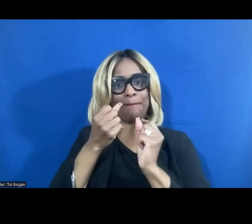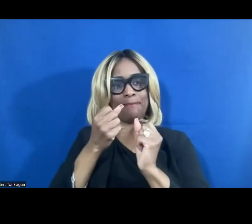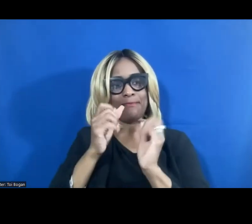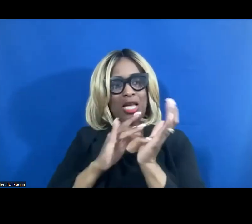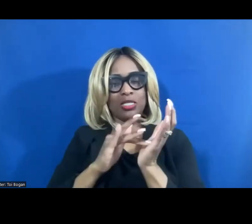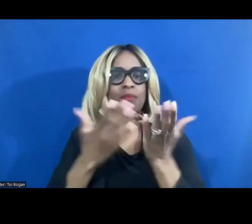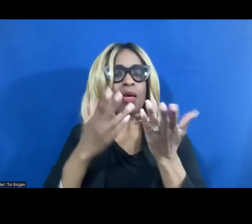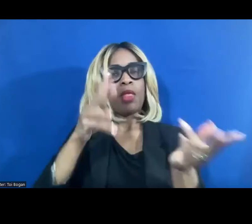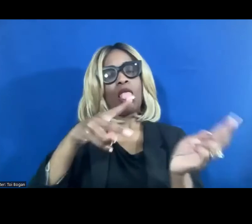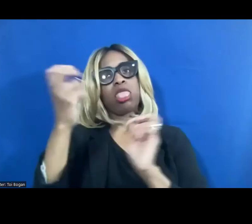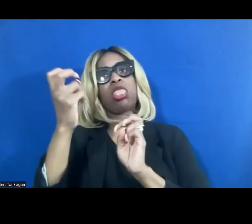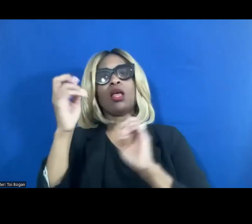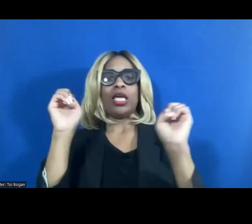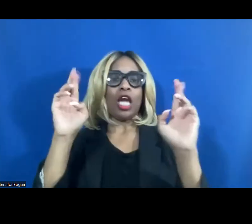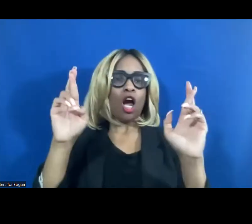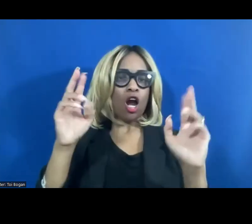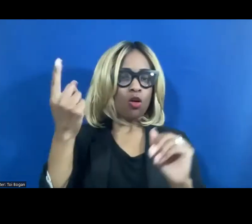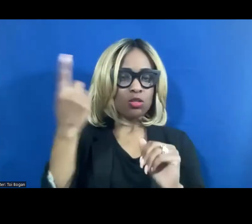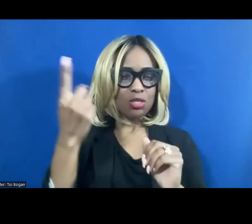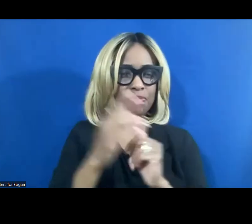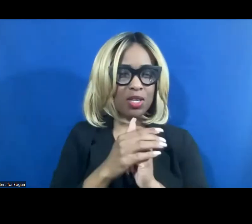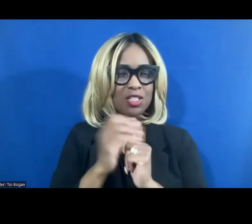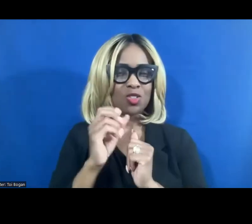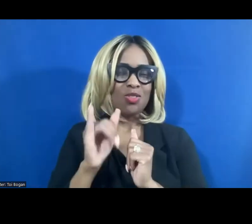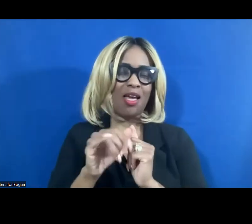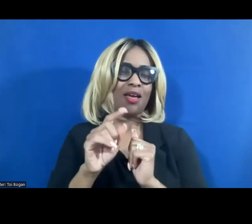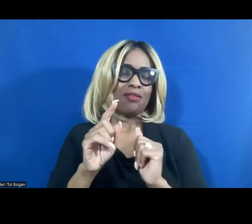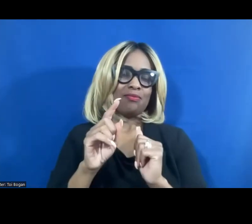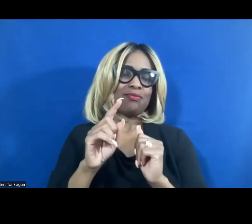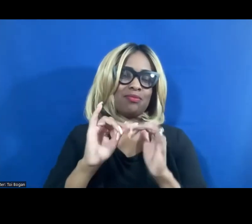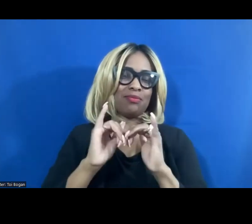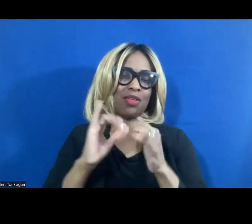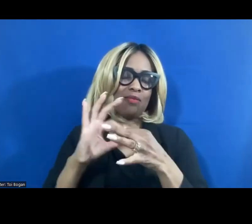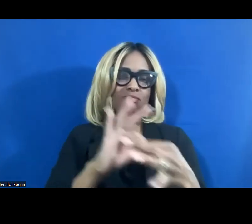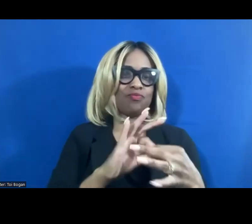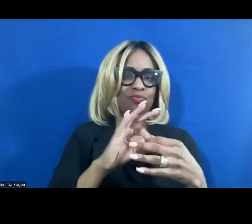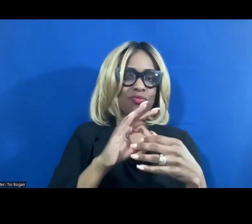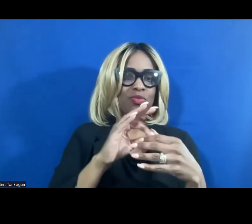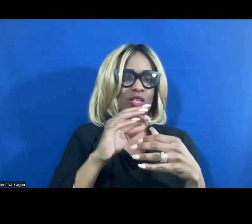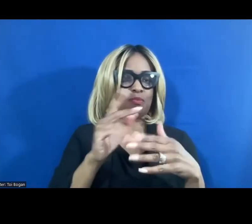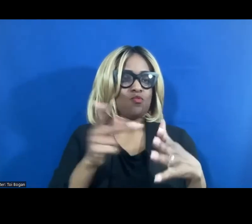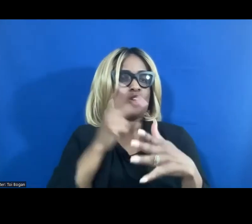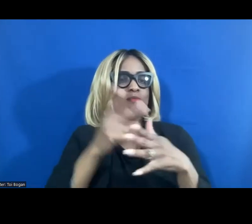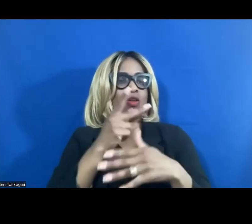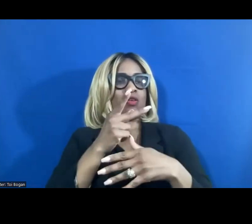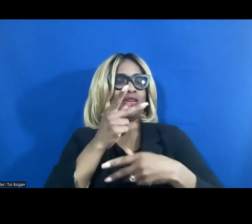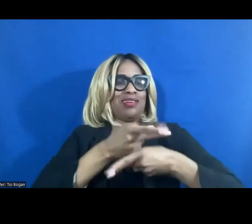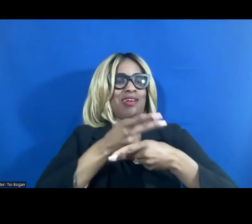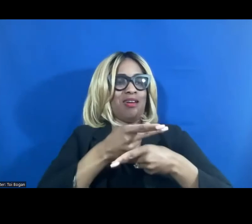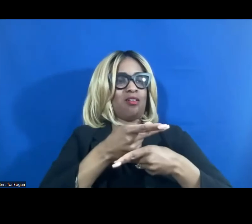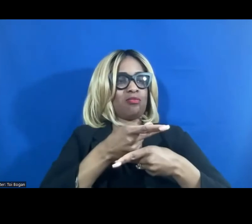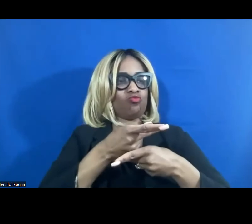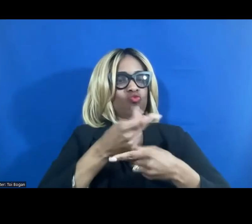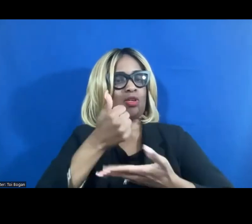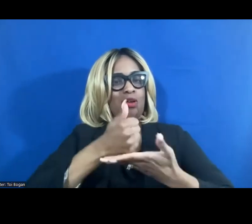up in the emergency department. So that's really where primary care can fulfill its role, right? It's making sure